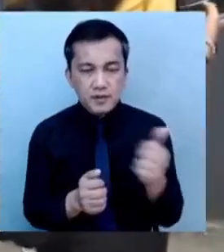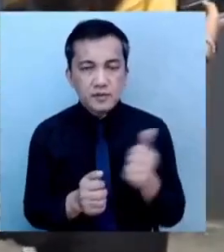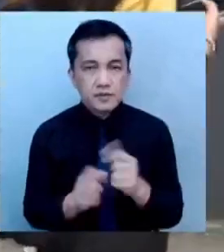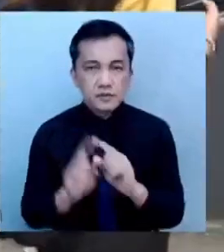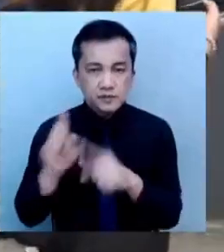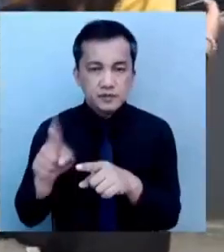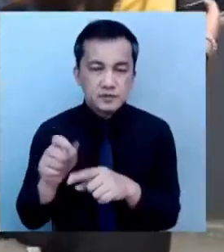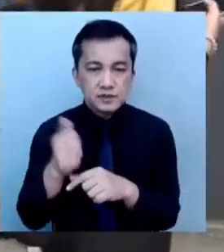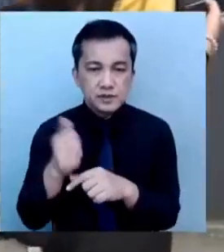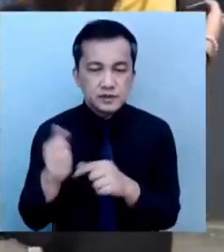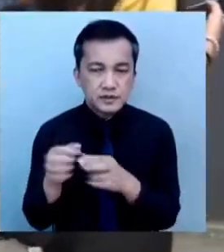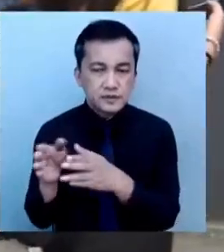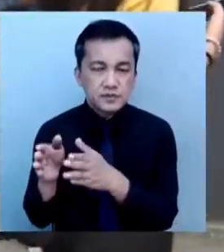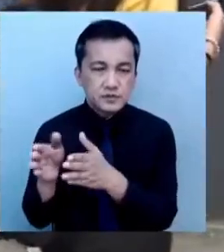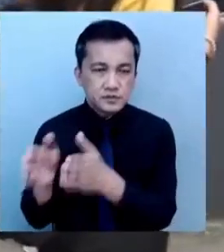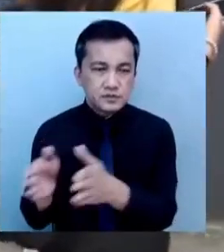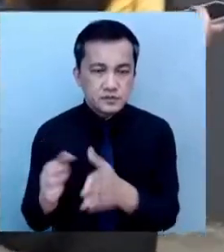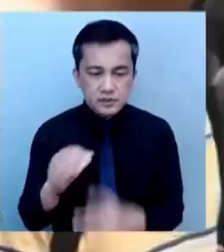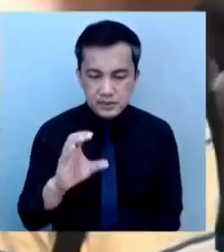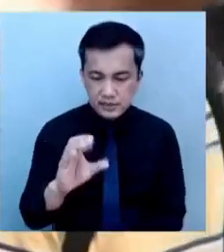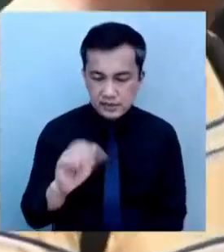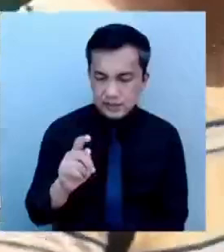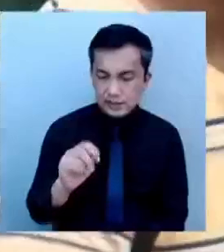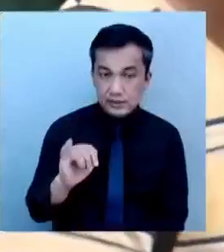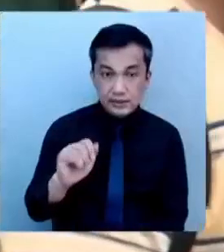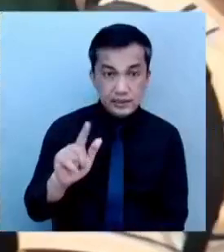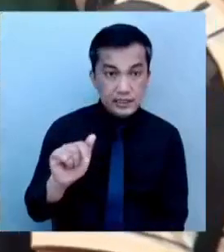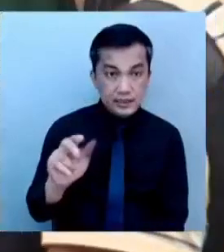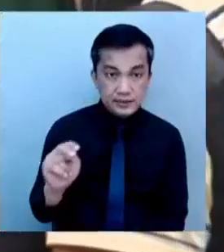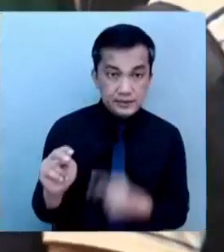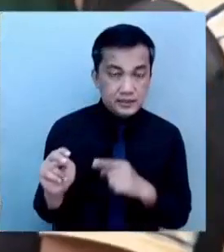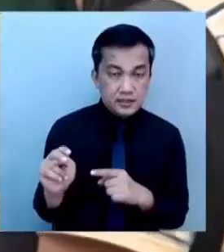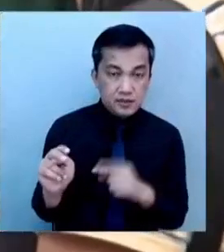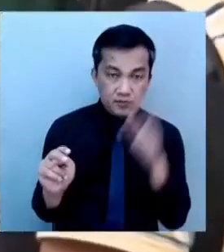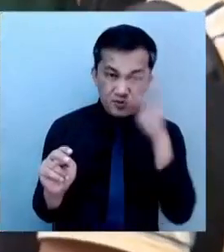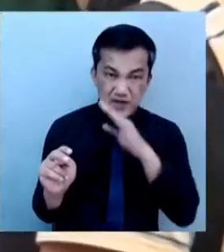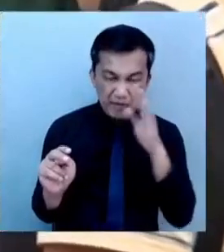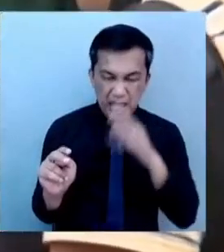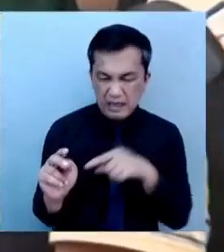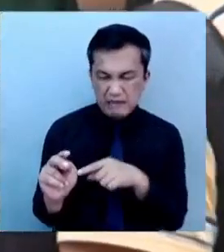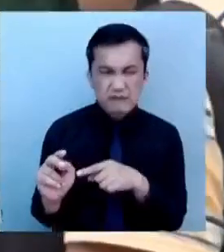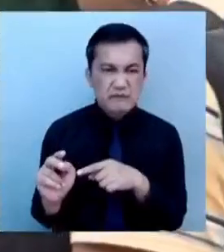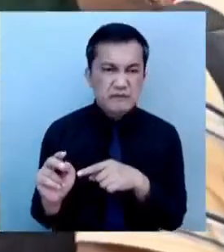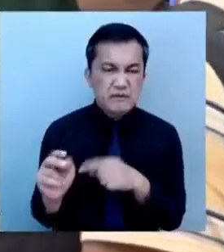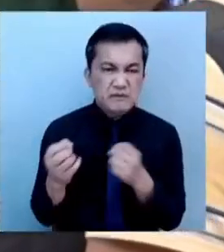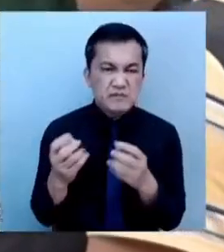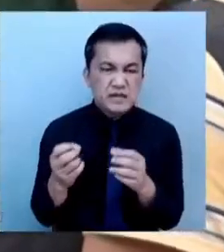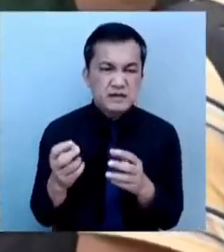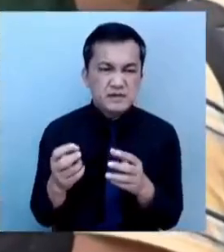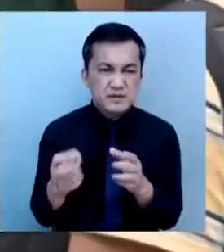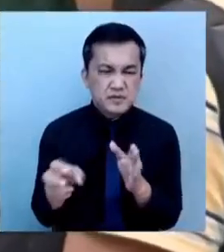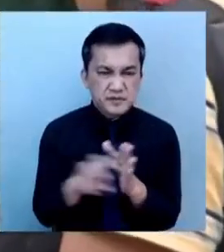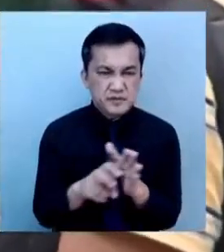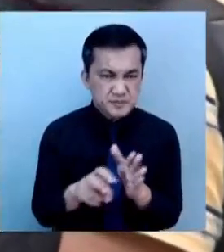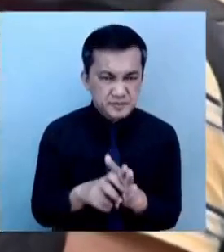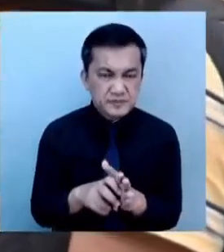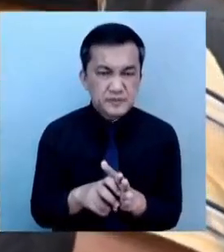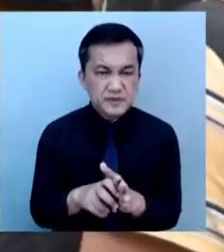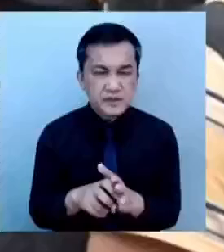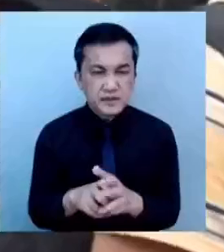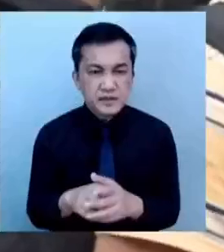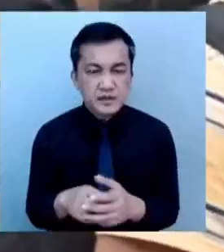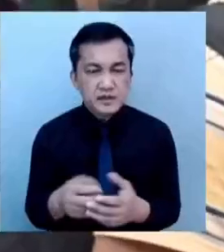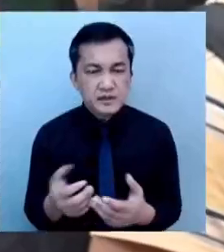ruta. Pero yung katiklan, yun ang problema dahil marami na yung mga pasahero